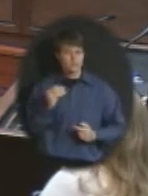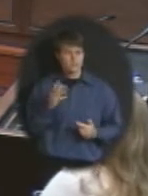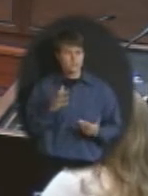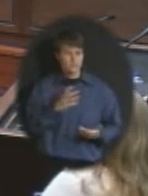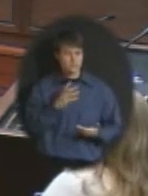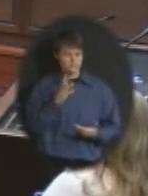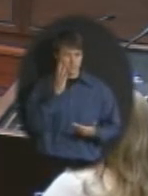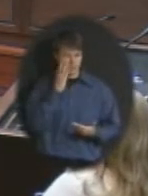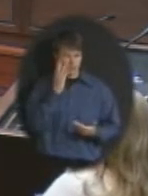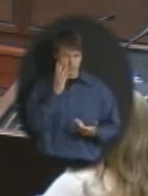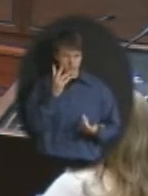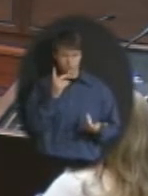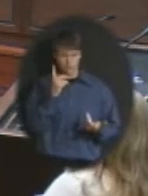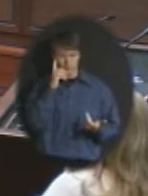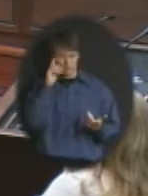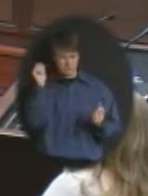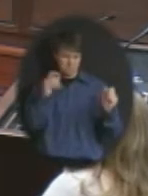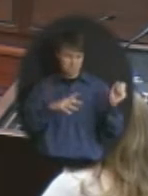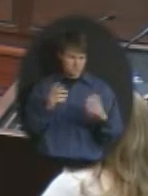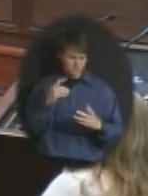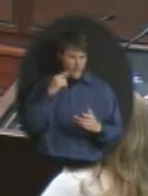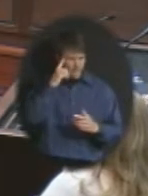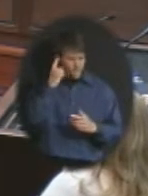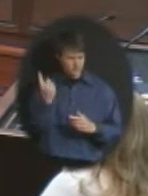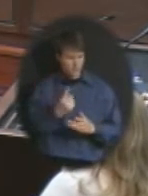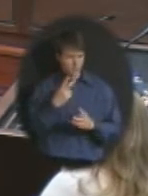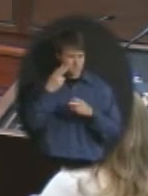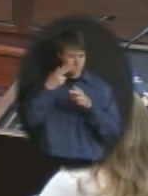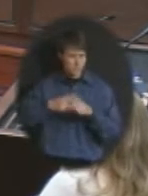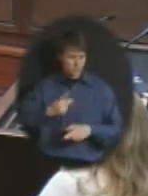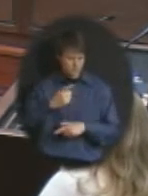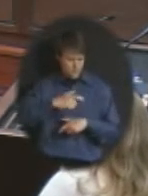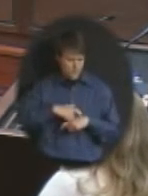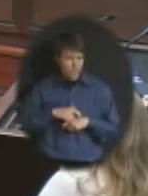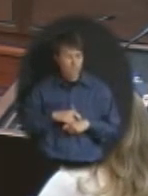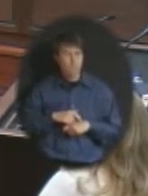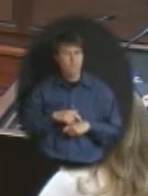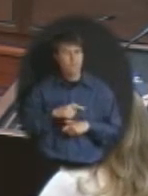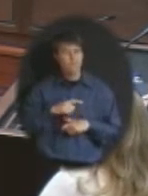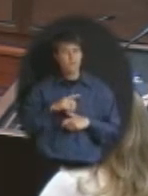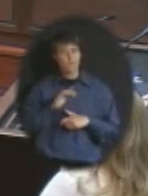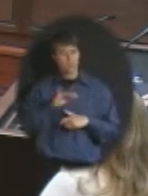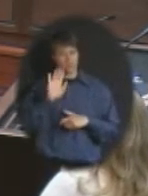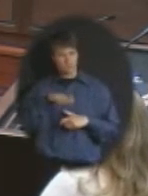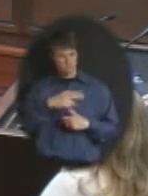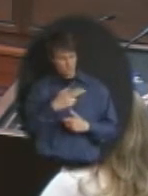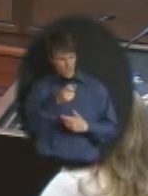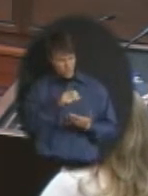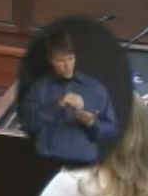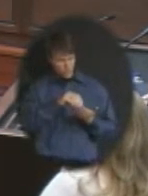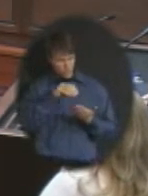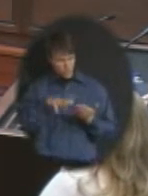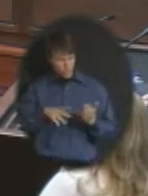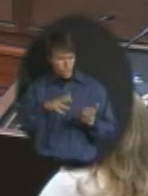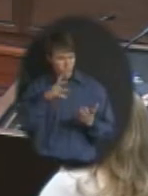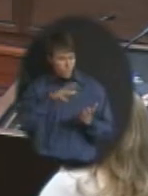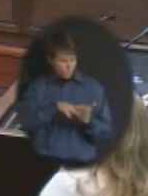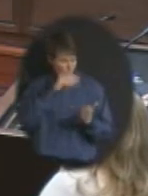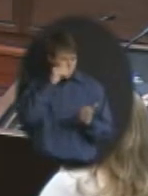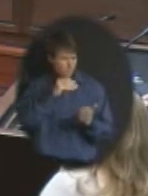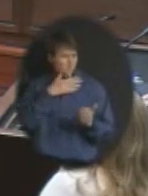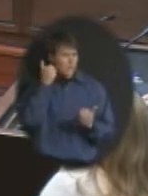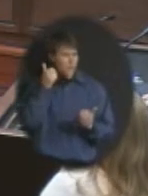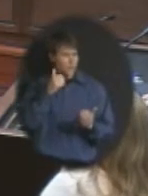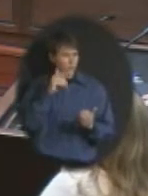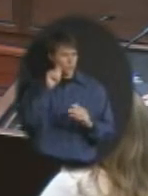Just throwing wild things out there. I think somebody mentioned once to me that, hey, the high schoolers learn better starting